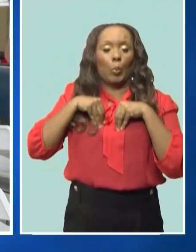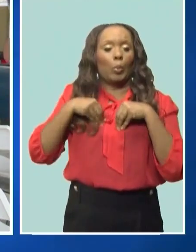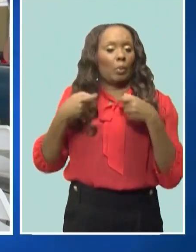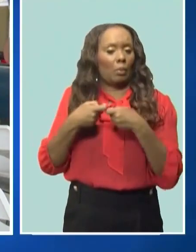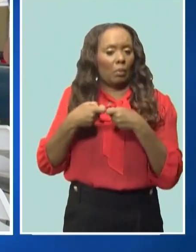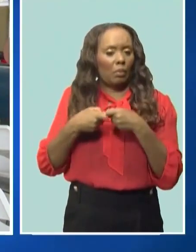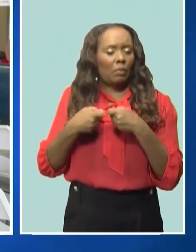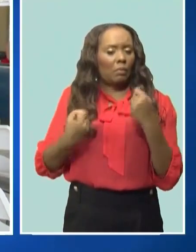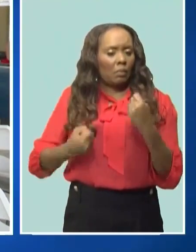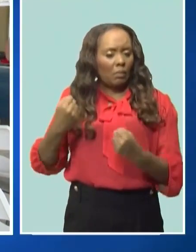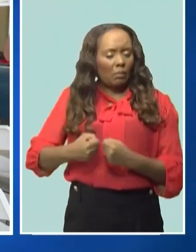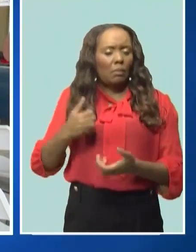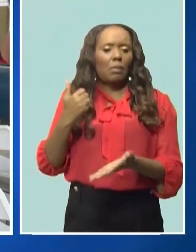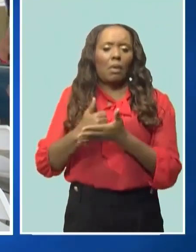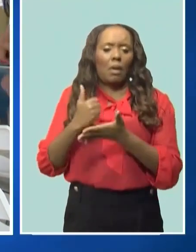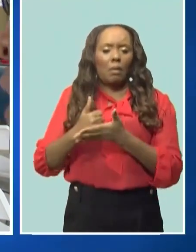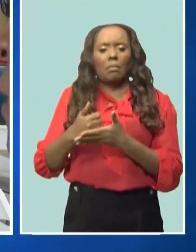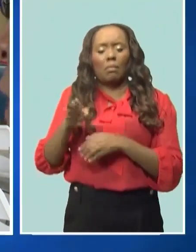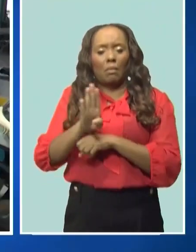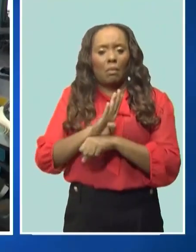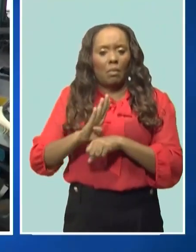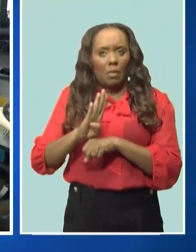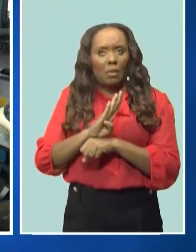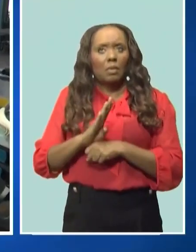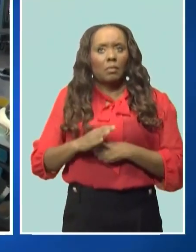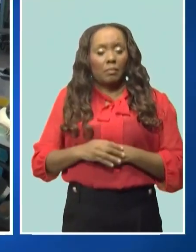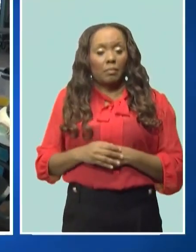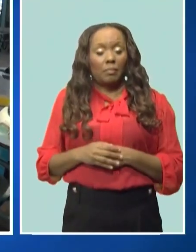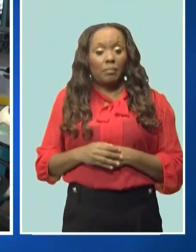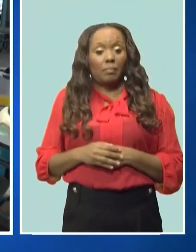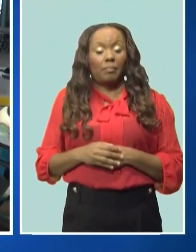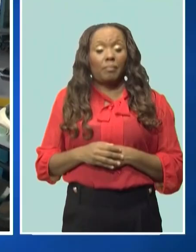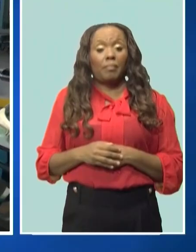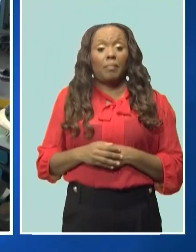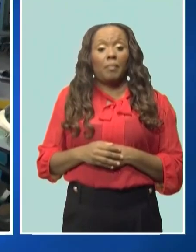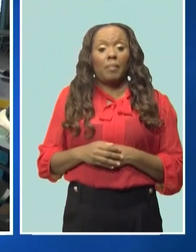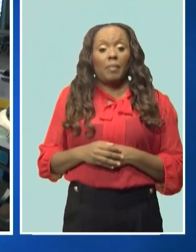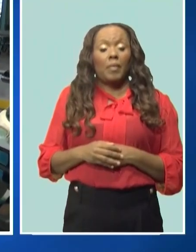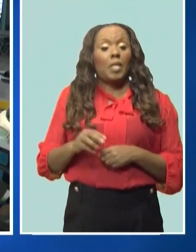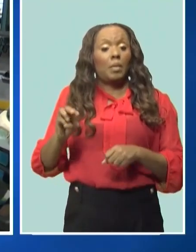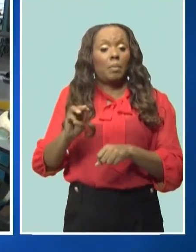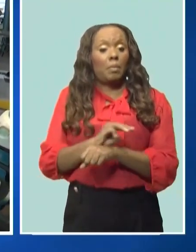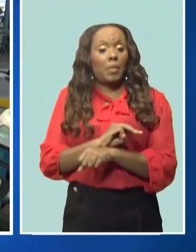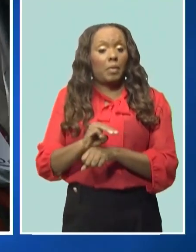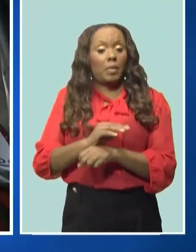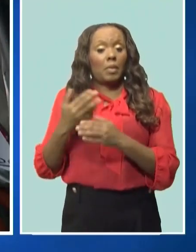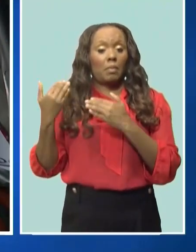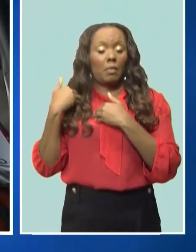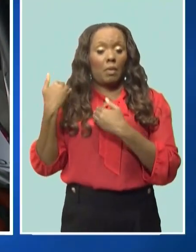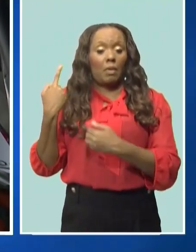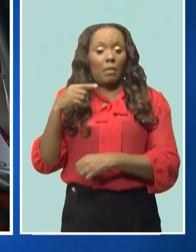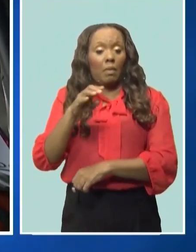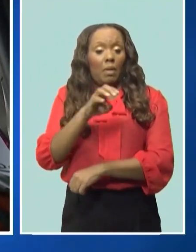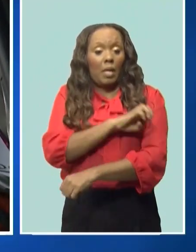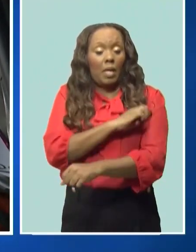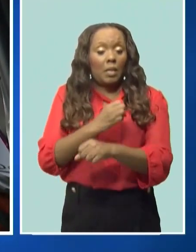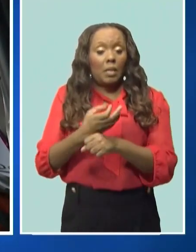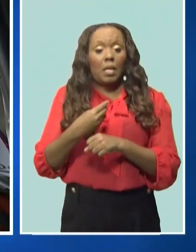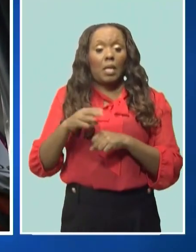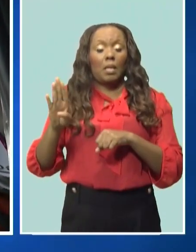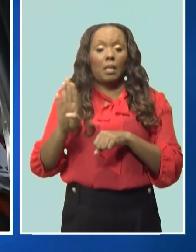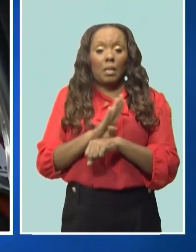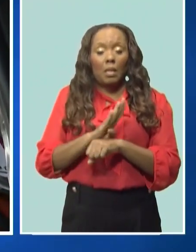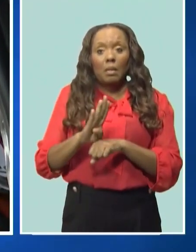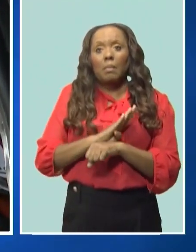helping Barbados to go green. Greening Barbados is an initiative by the Ministry of Energy and Business with assistance from the